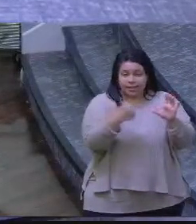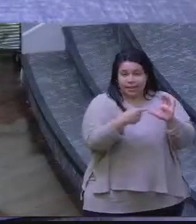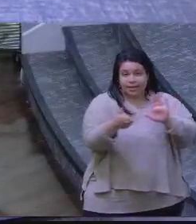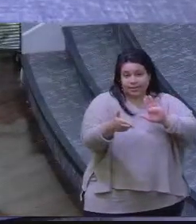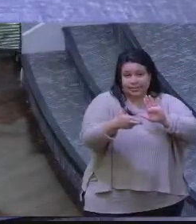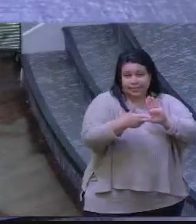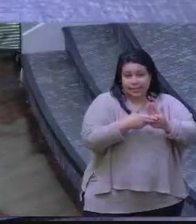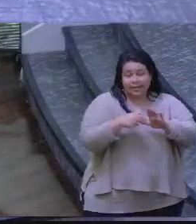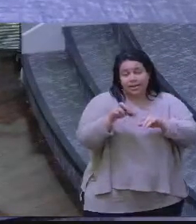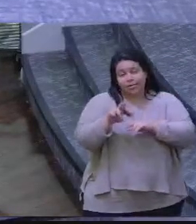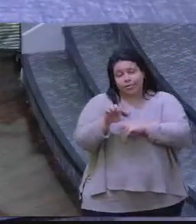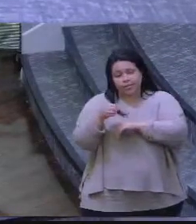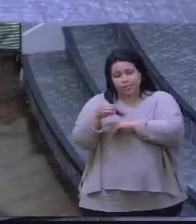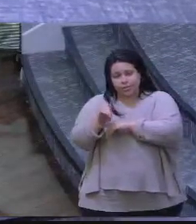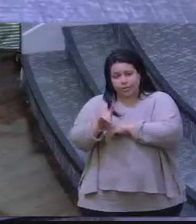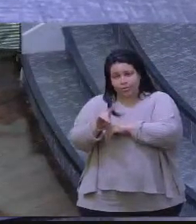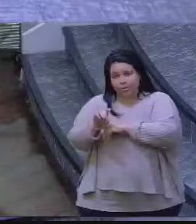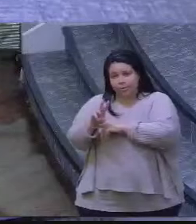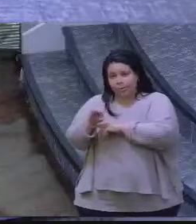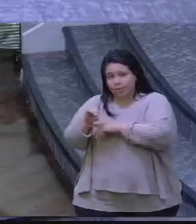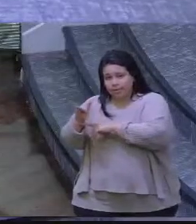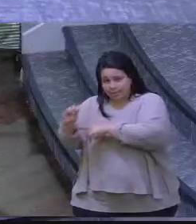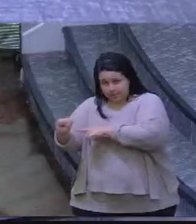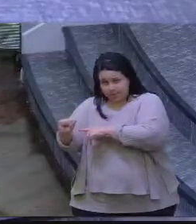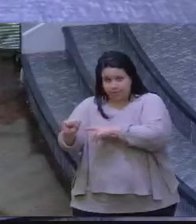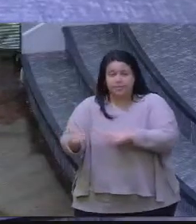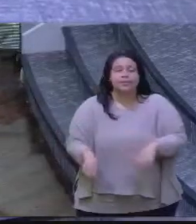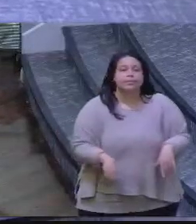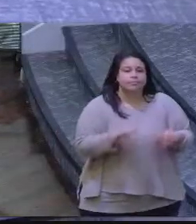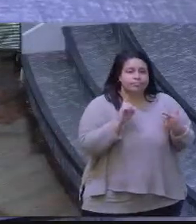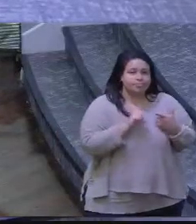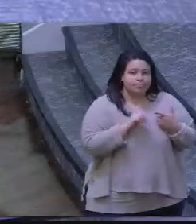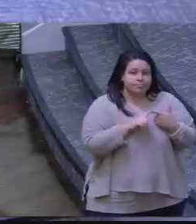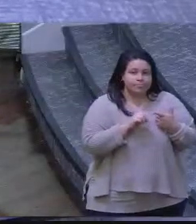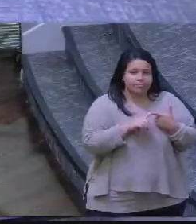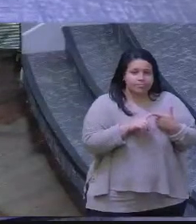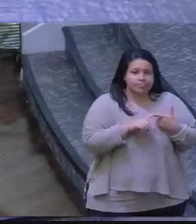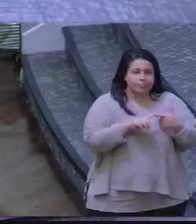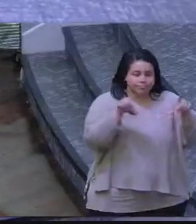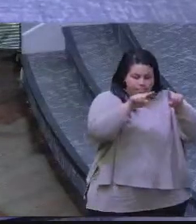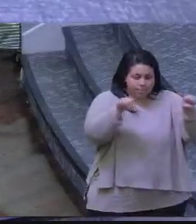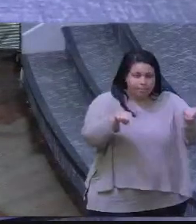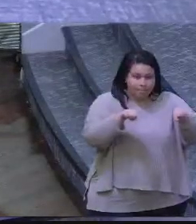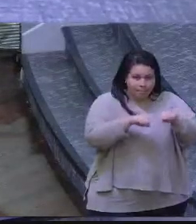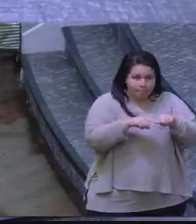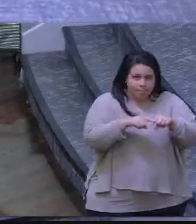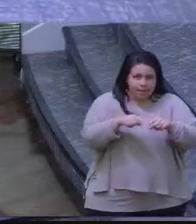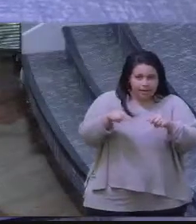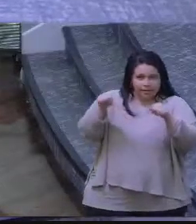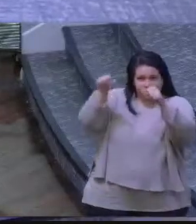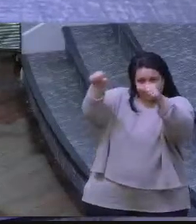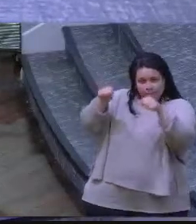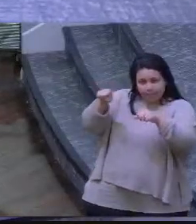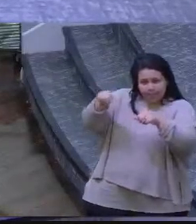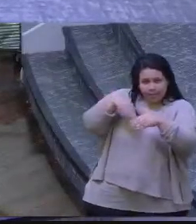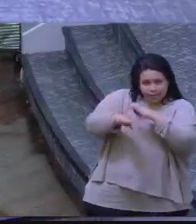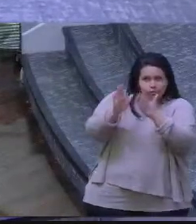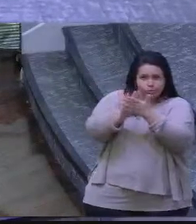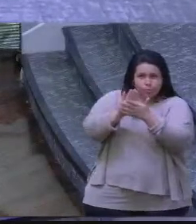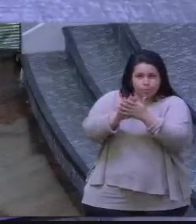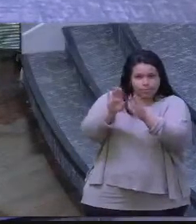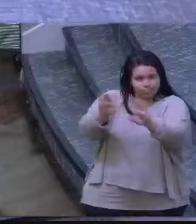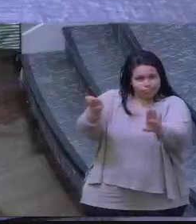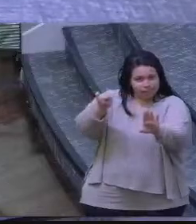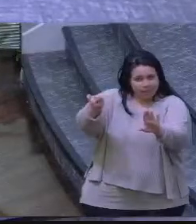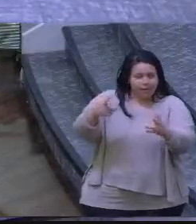Richard Woods and a plaque sign to put in your school. So thank you very much for all you do, and congratulations on this